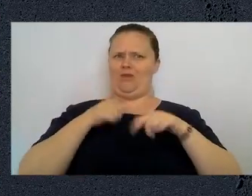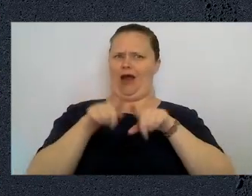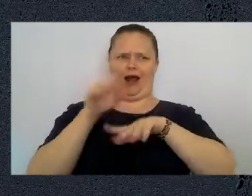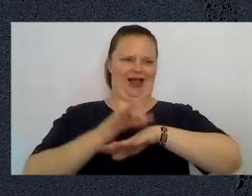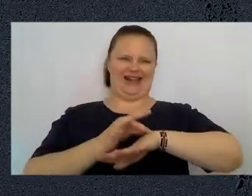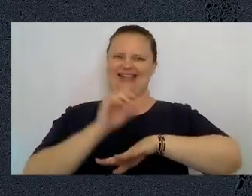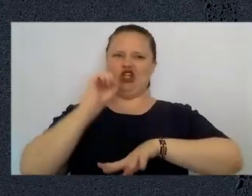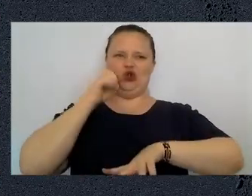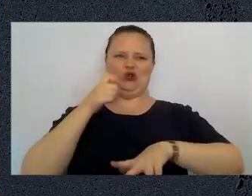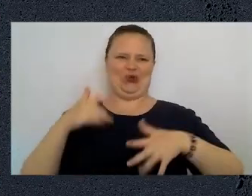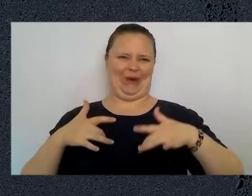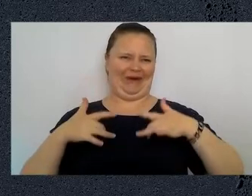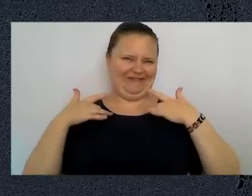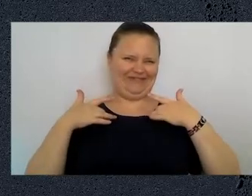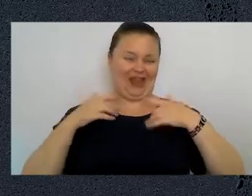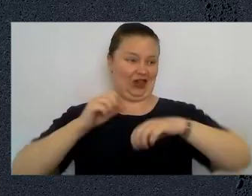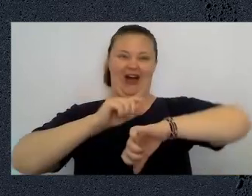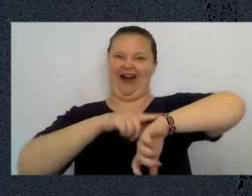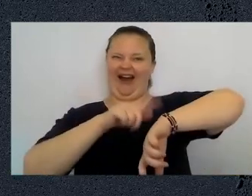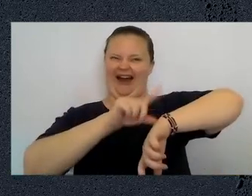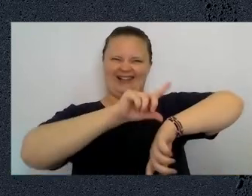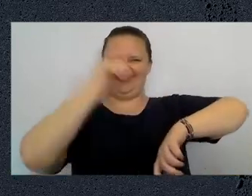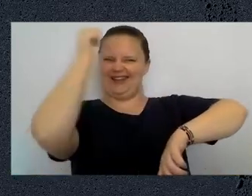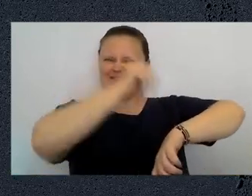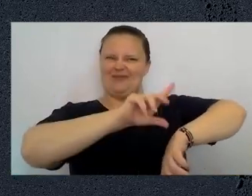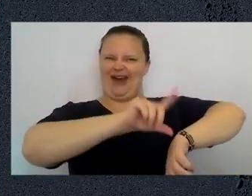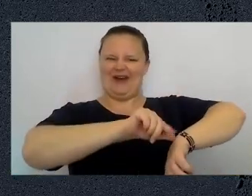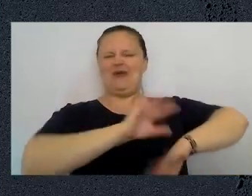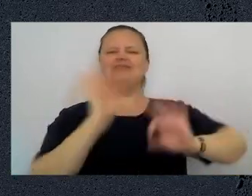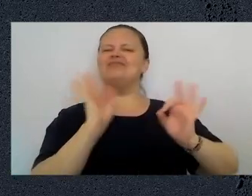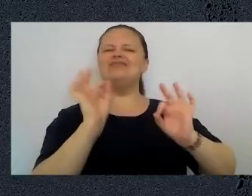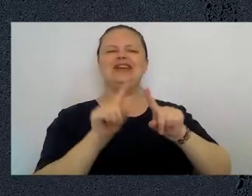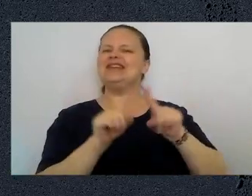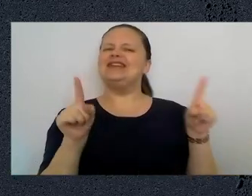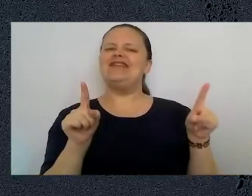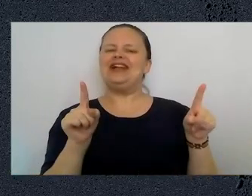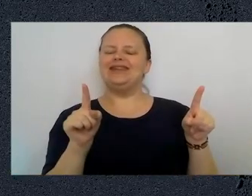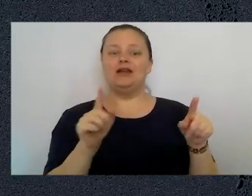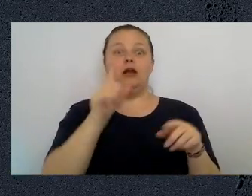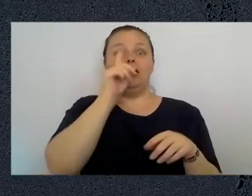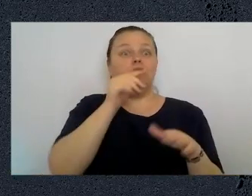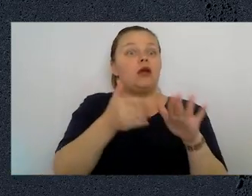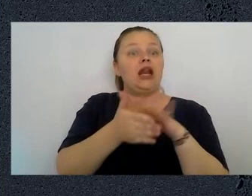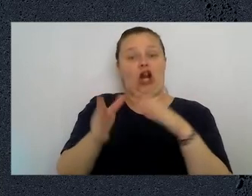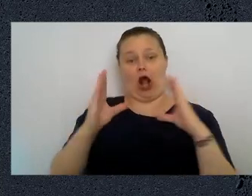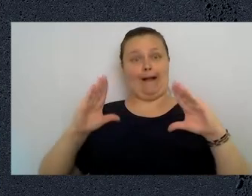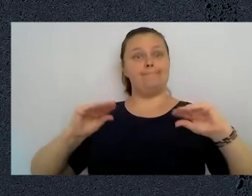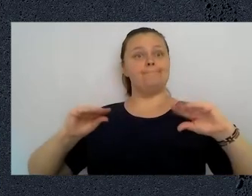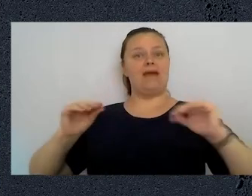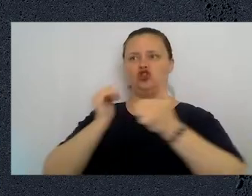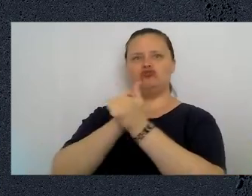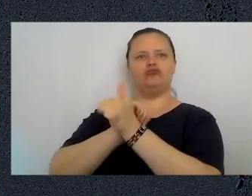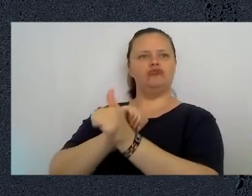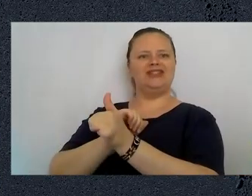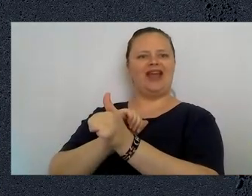them. That's the thing. And it's also things which you can put in mattress protectors, for instance. So some of the tech which we develop